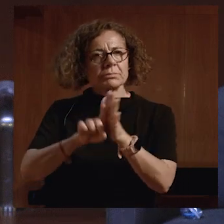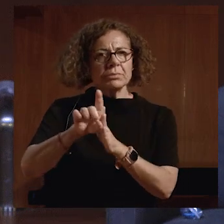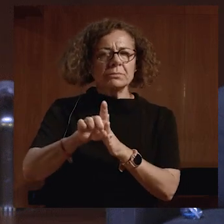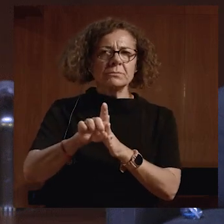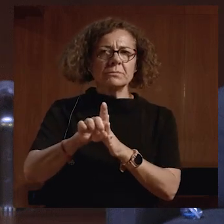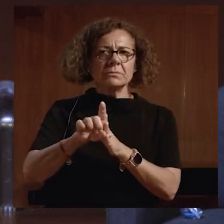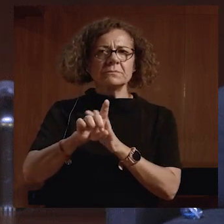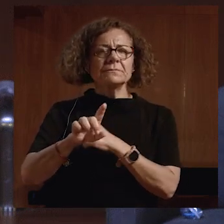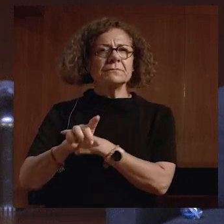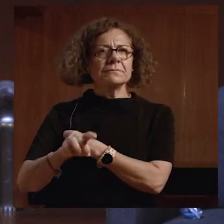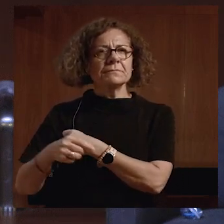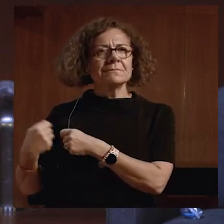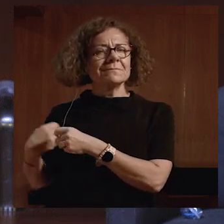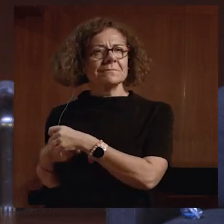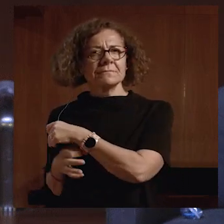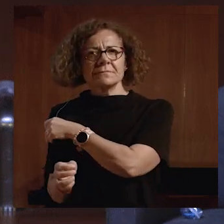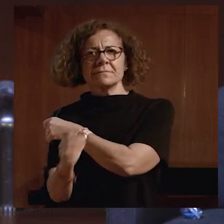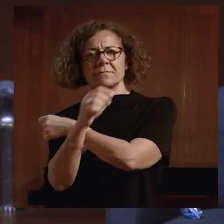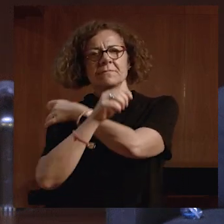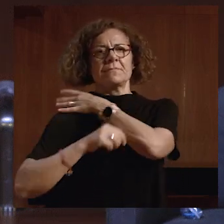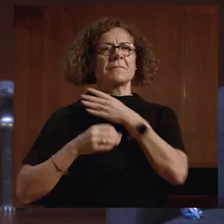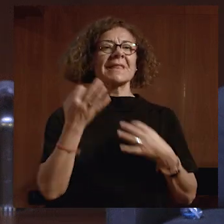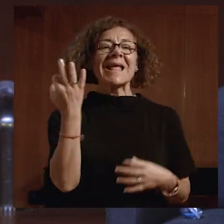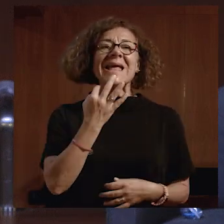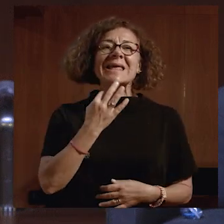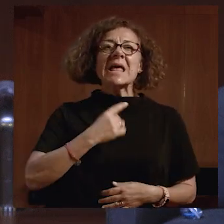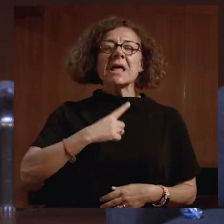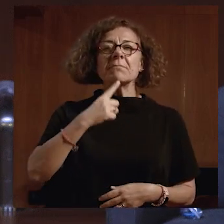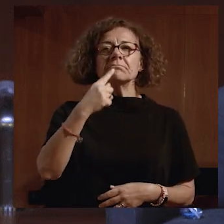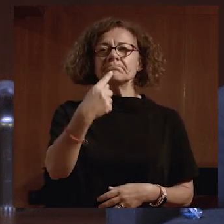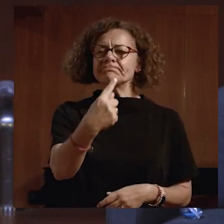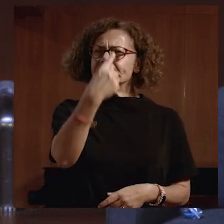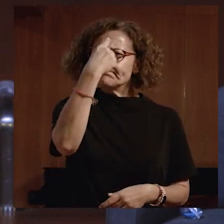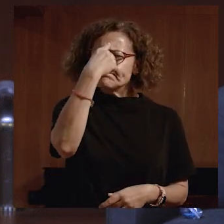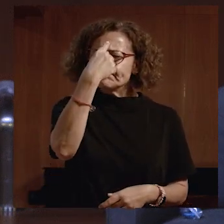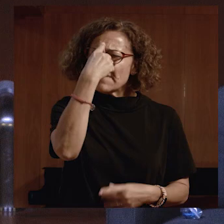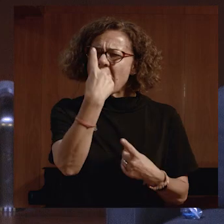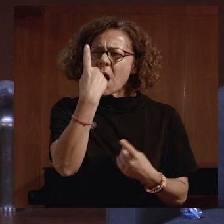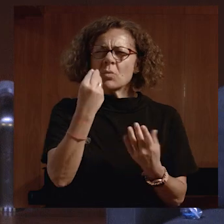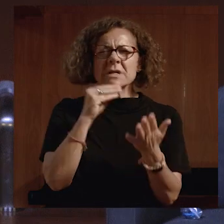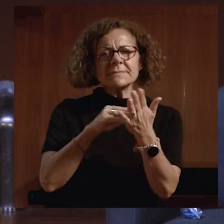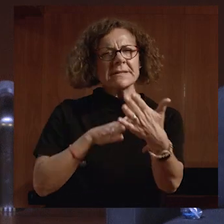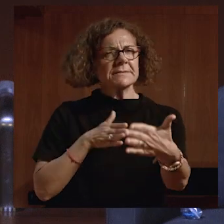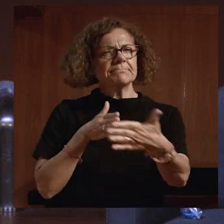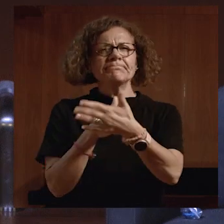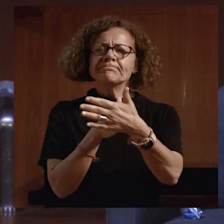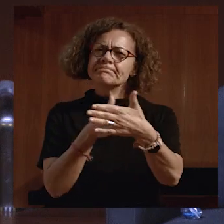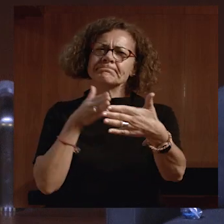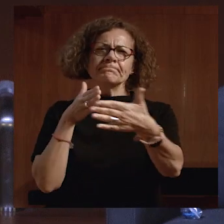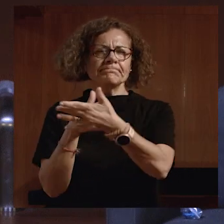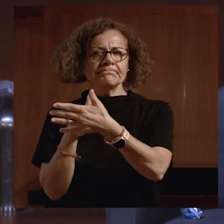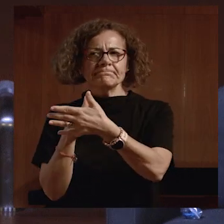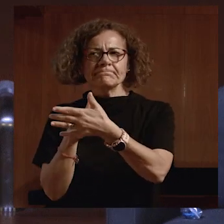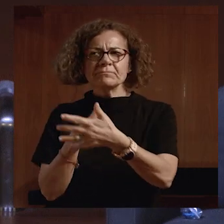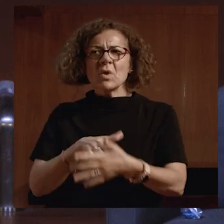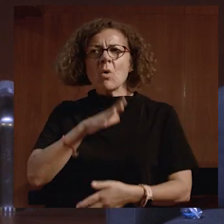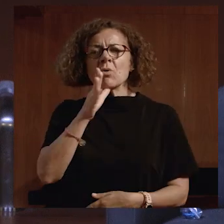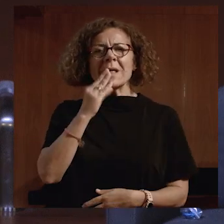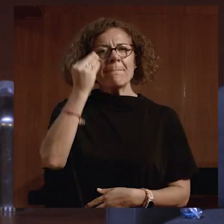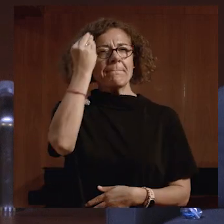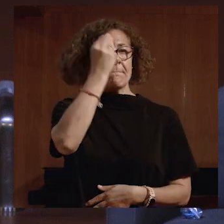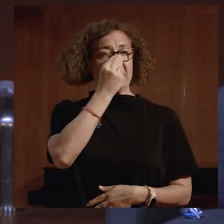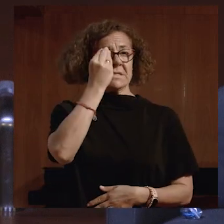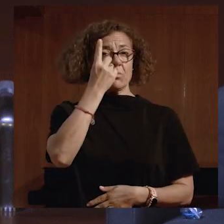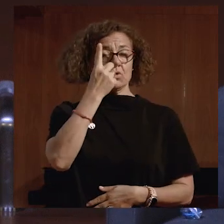way of us really building a rewarding, fulfilled, and creative life for ourselves. Now, we're